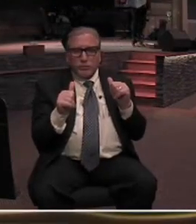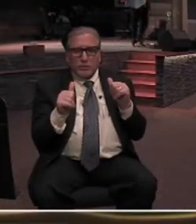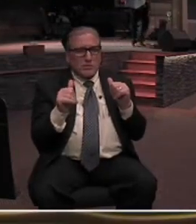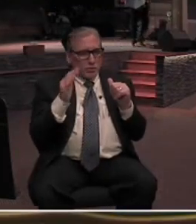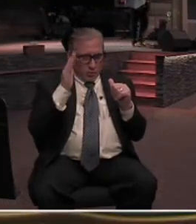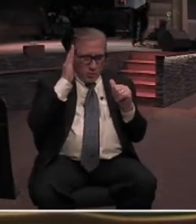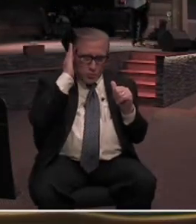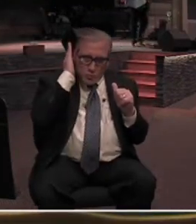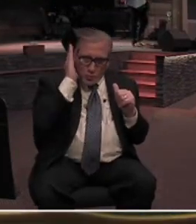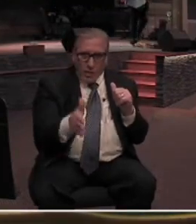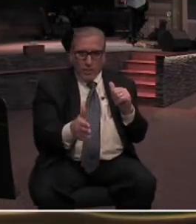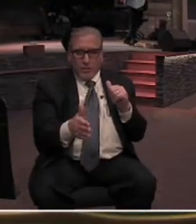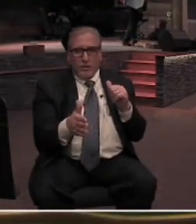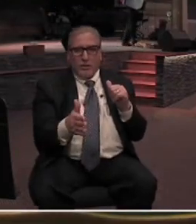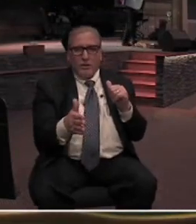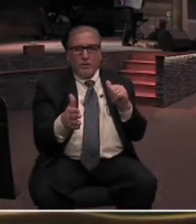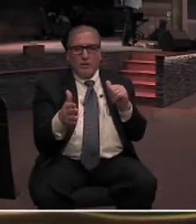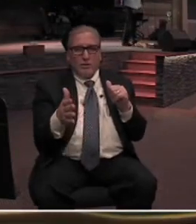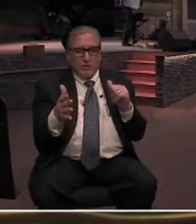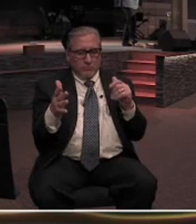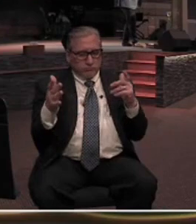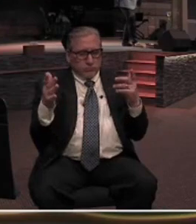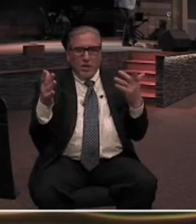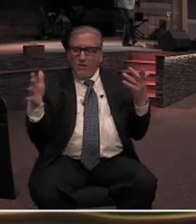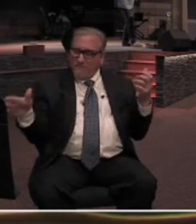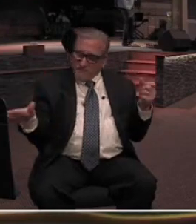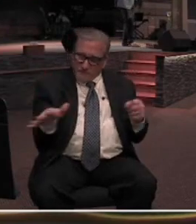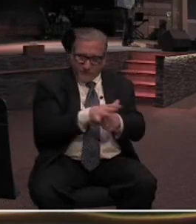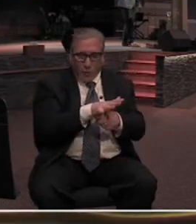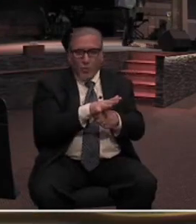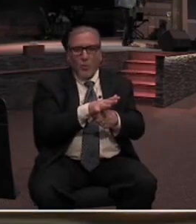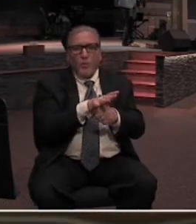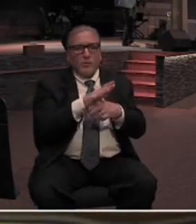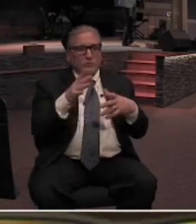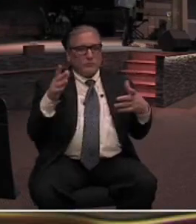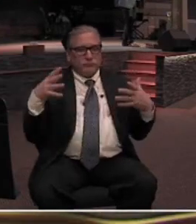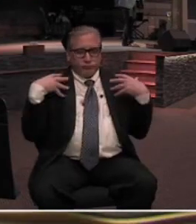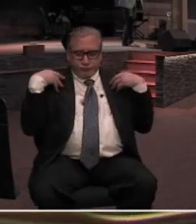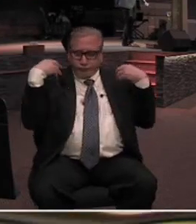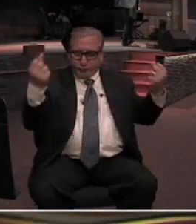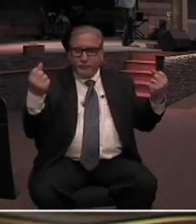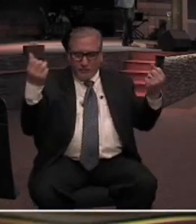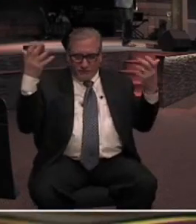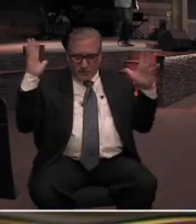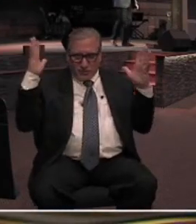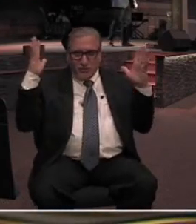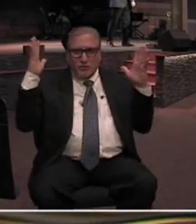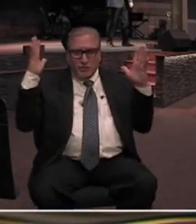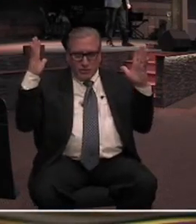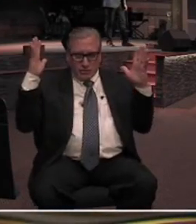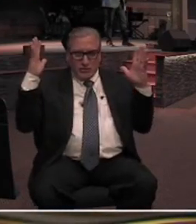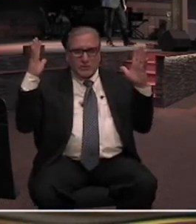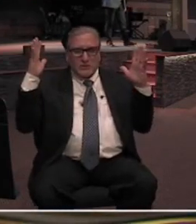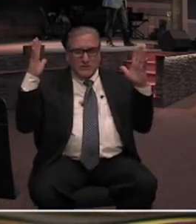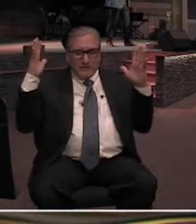you will make a full recovery.